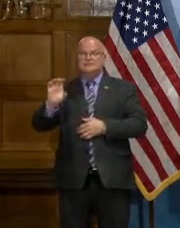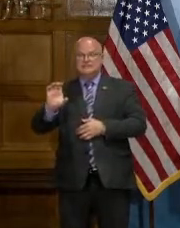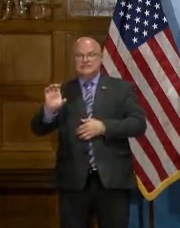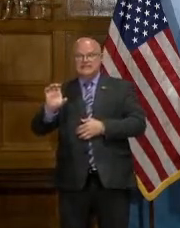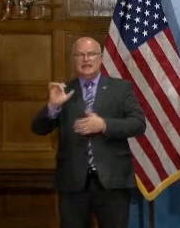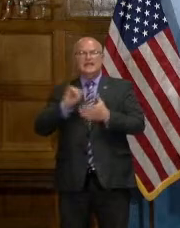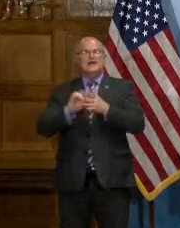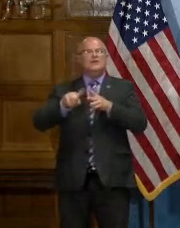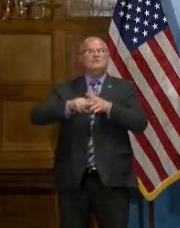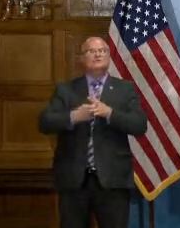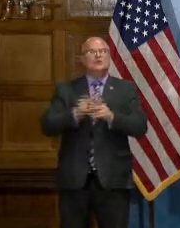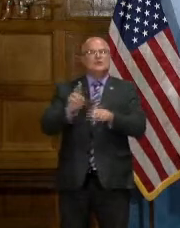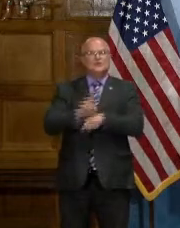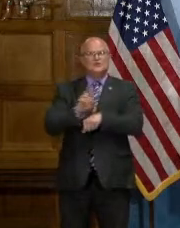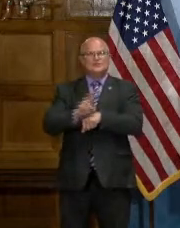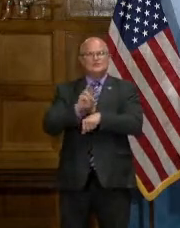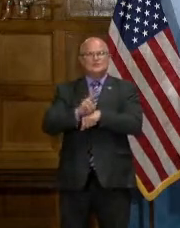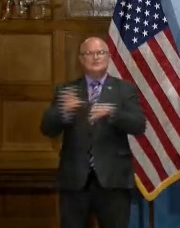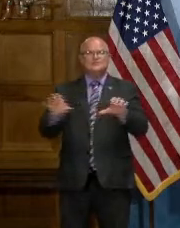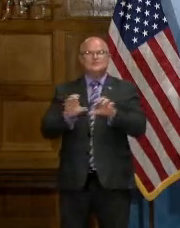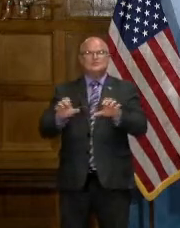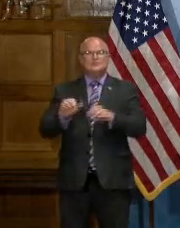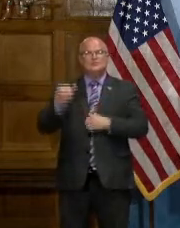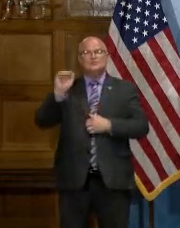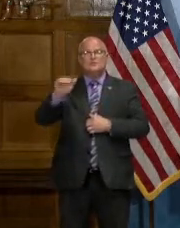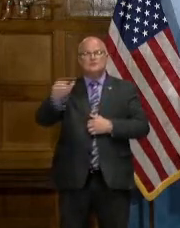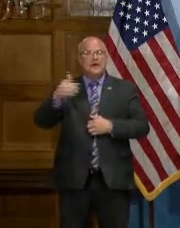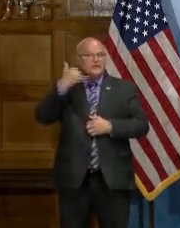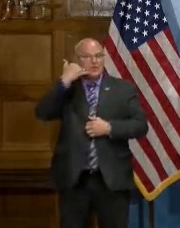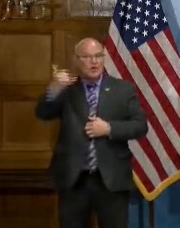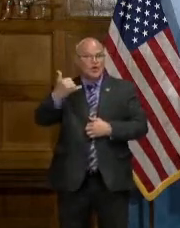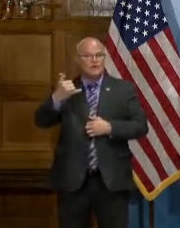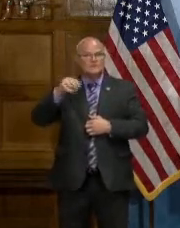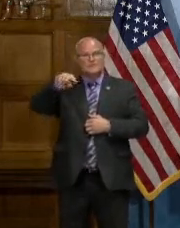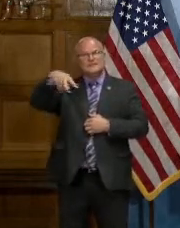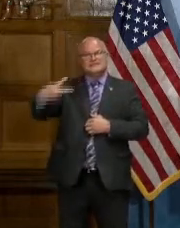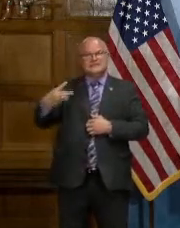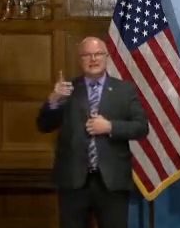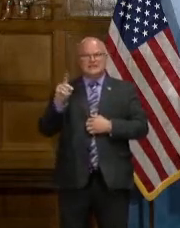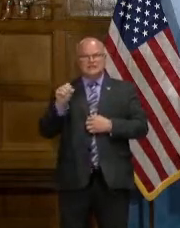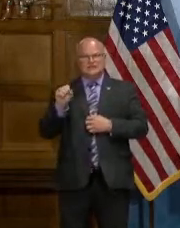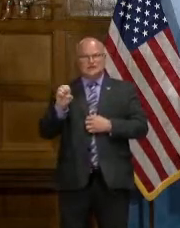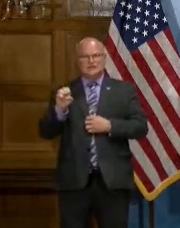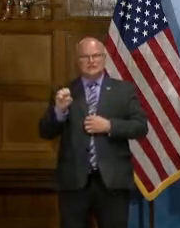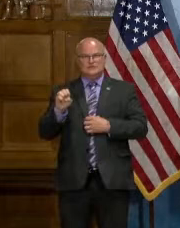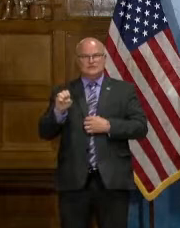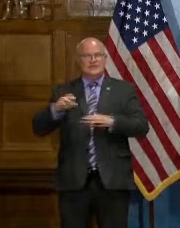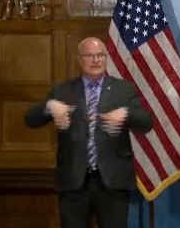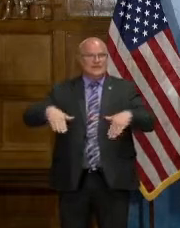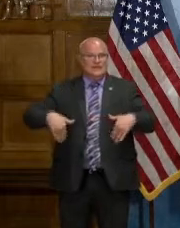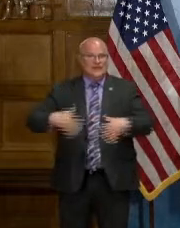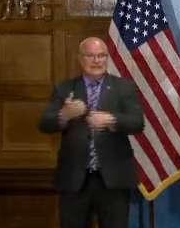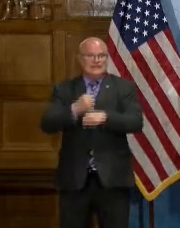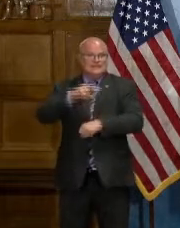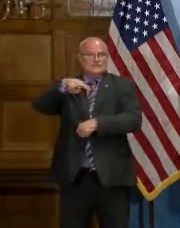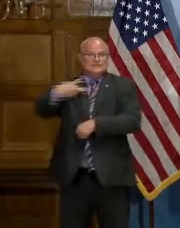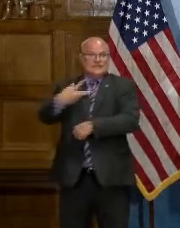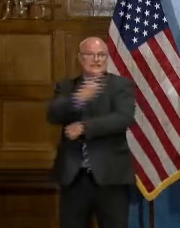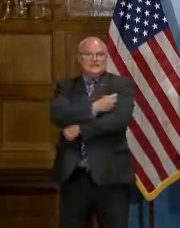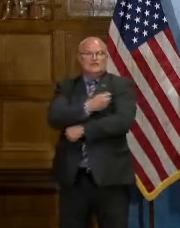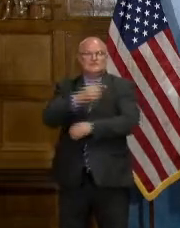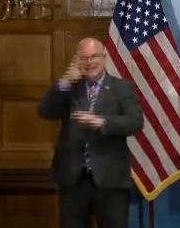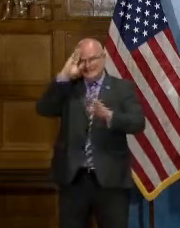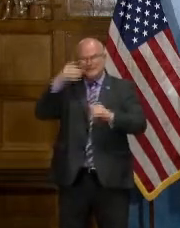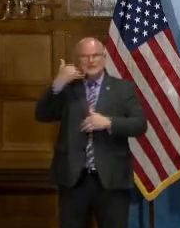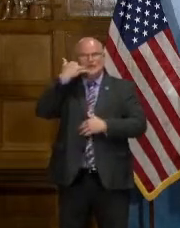will start using to do reminder calls for the second dose. So if you didn't get that second dose, you might expect a